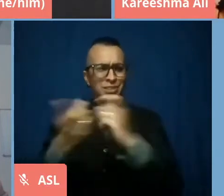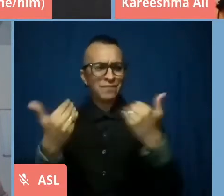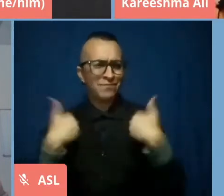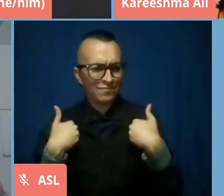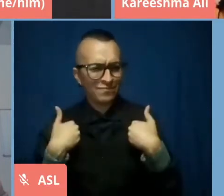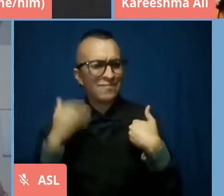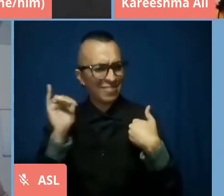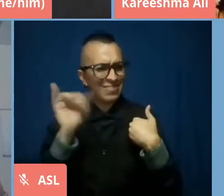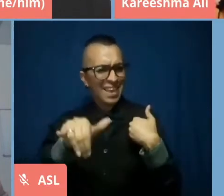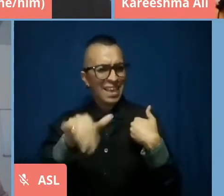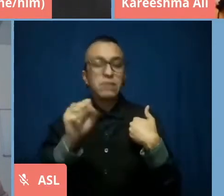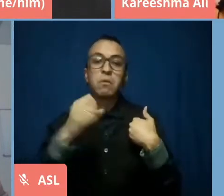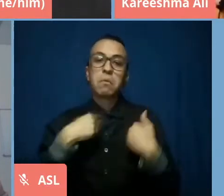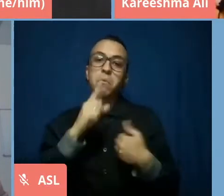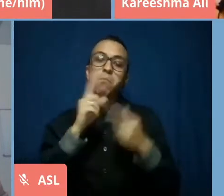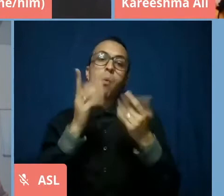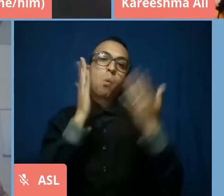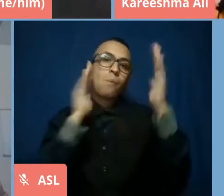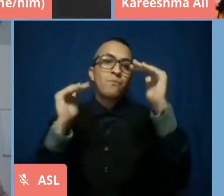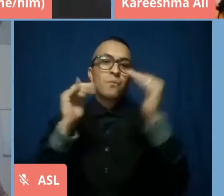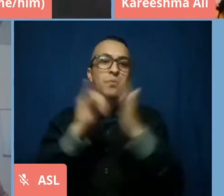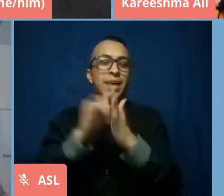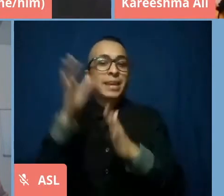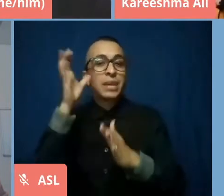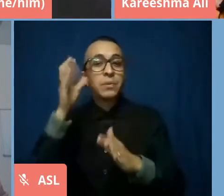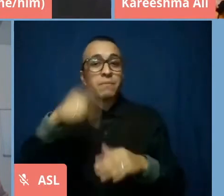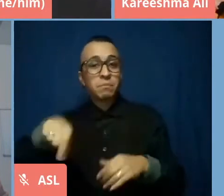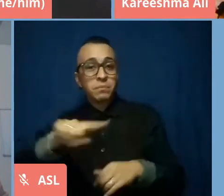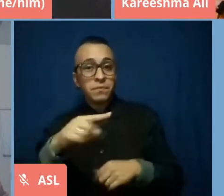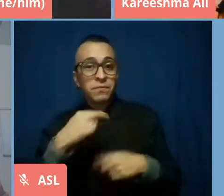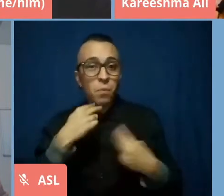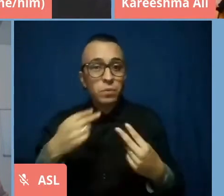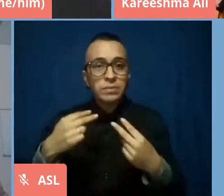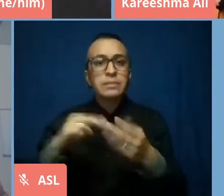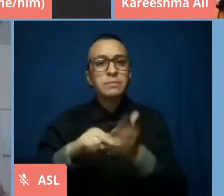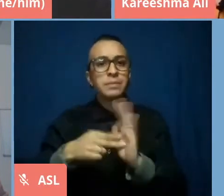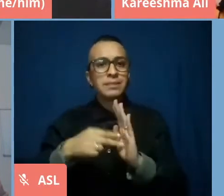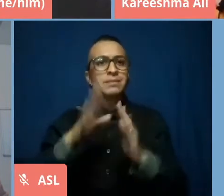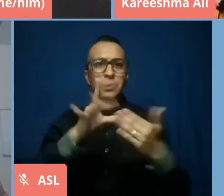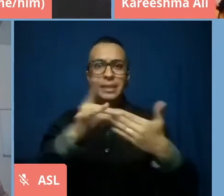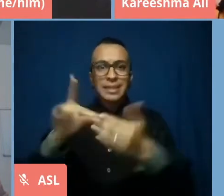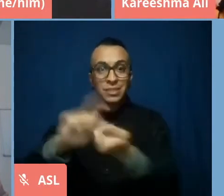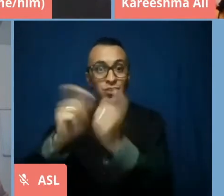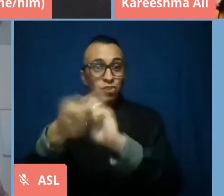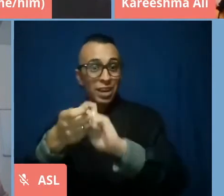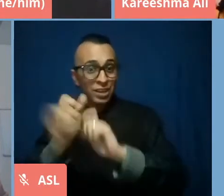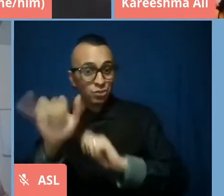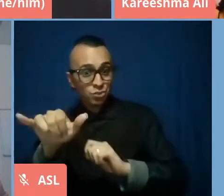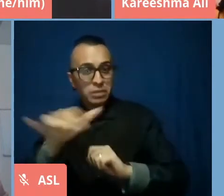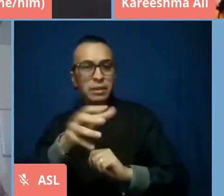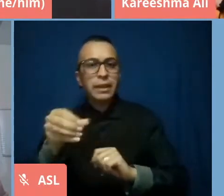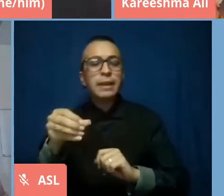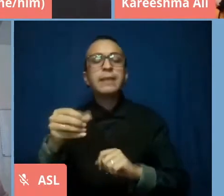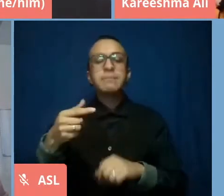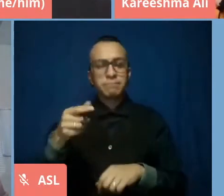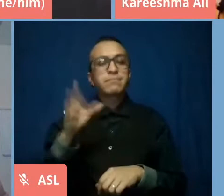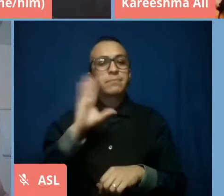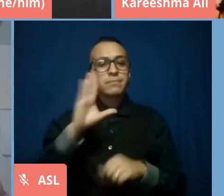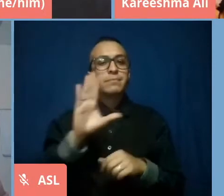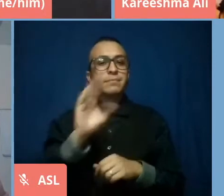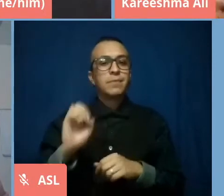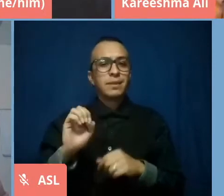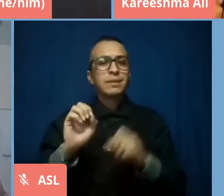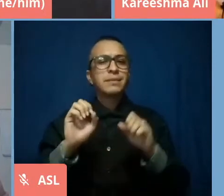really hopeful that hearing from these voices will actually lead to change and be a